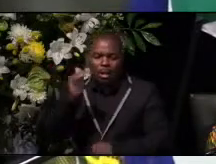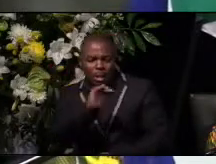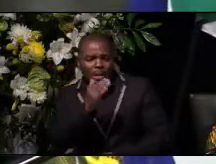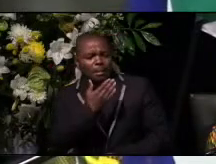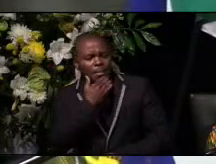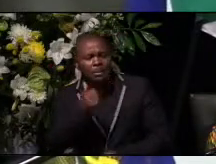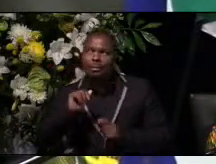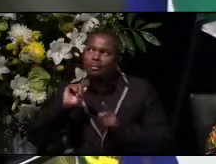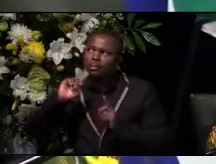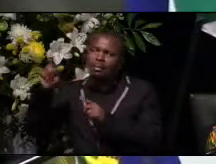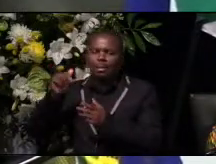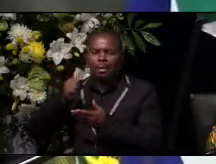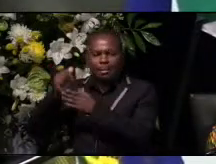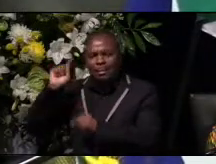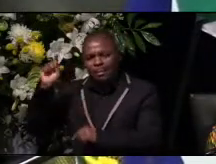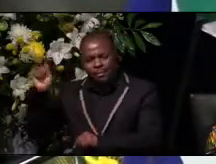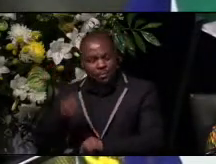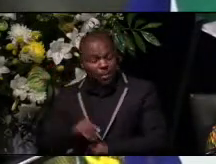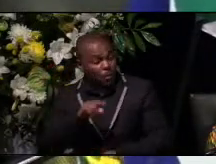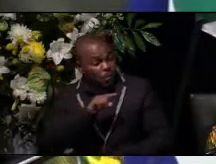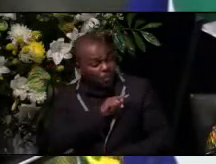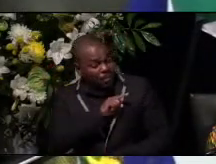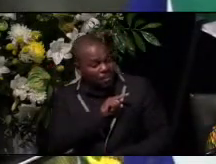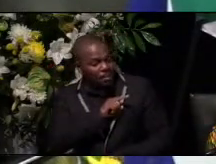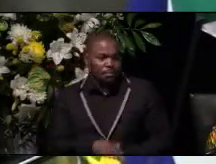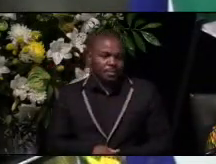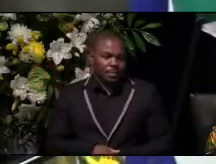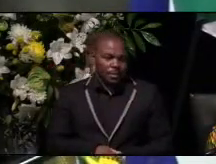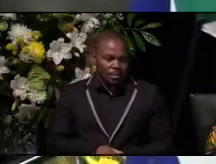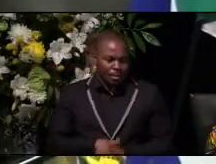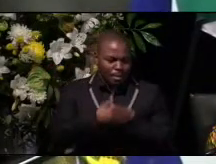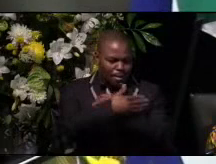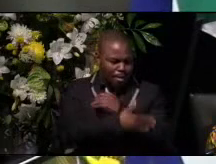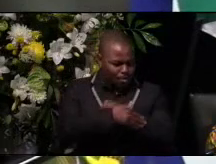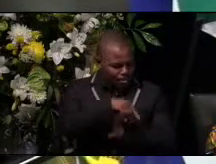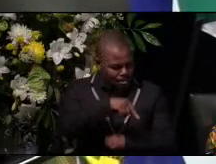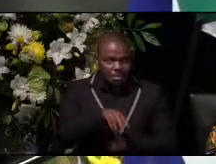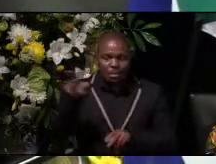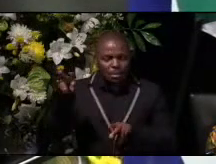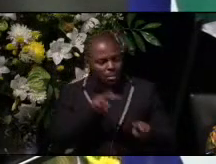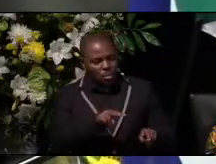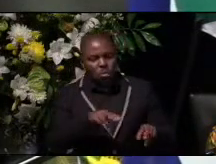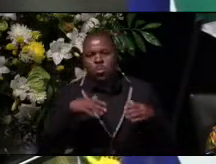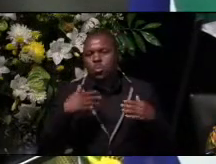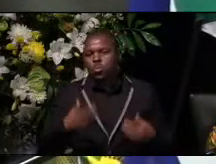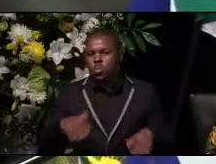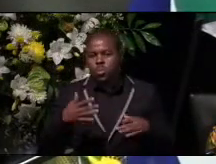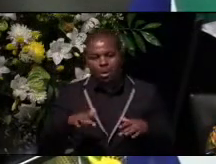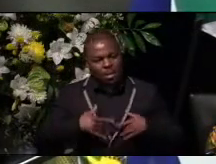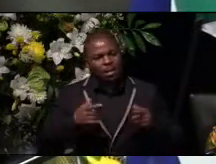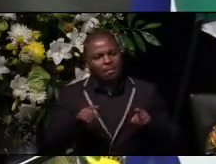because we were a country alive with possibilities